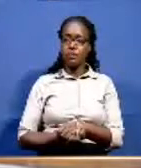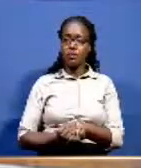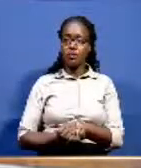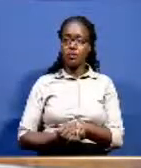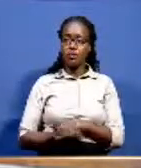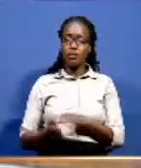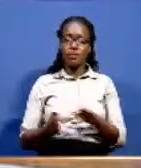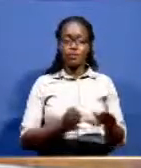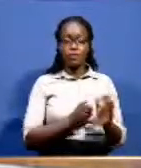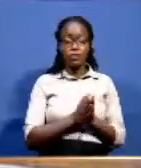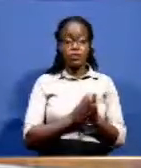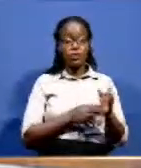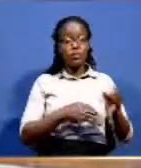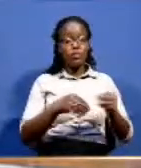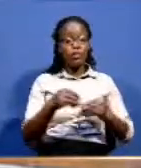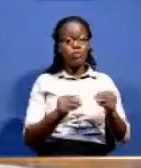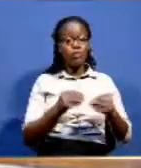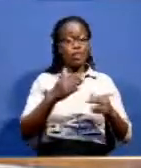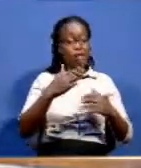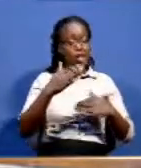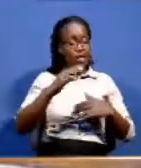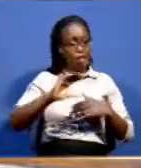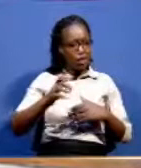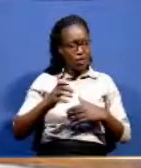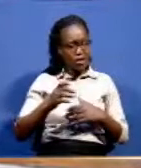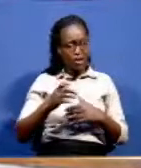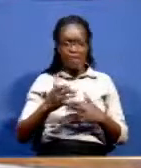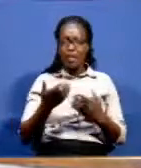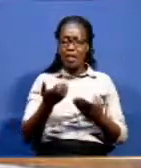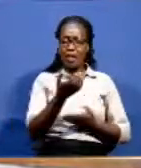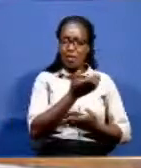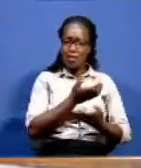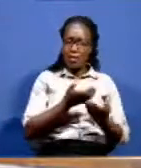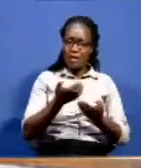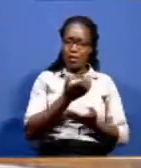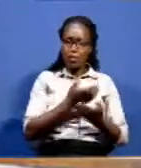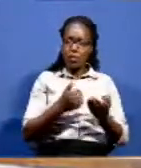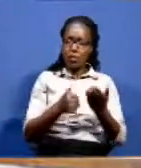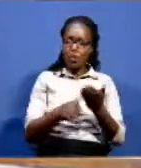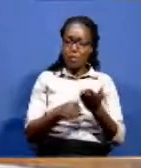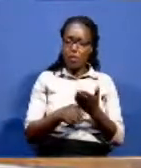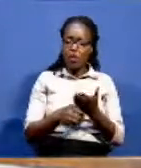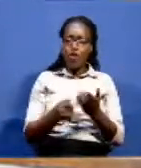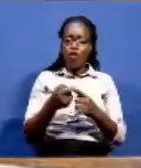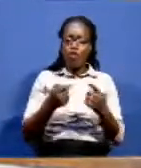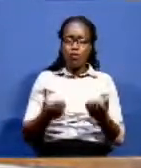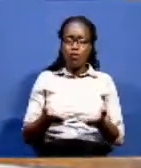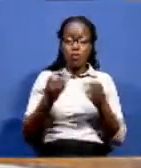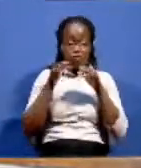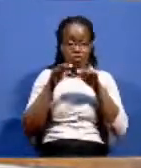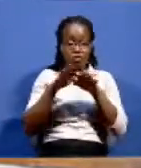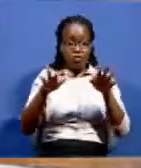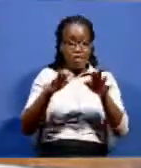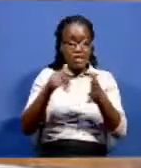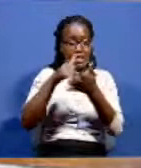Busia County is staring at a grim economic outlook in the wake of floods that have devastated almost every sector of the